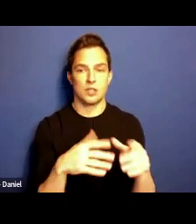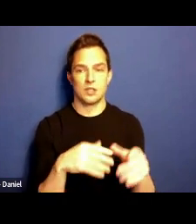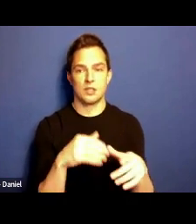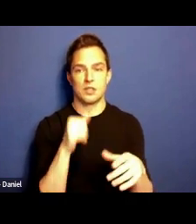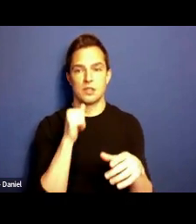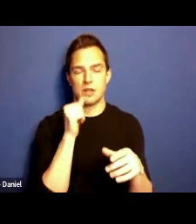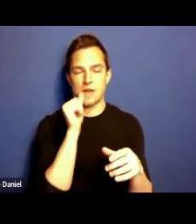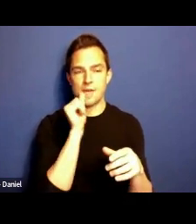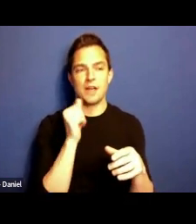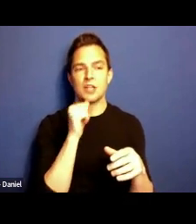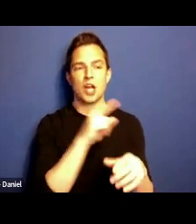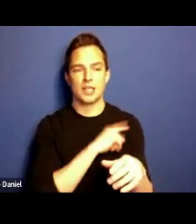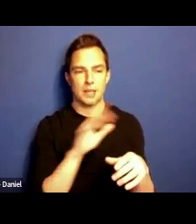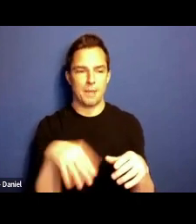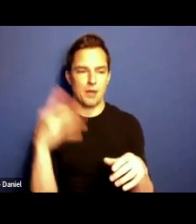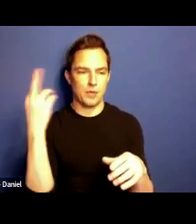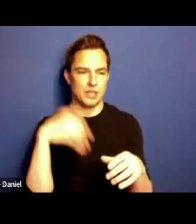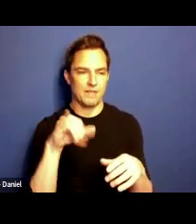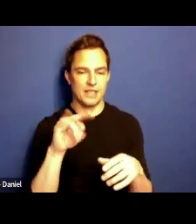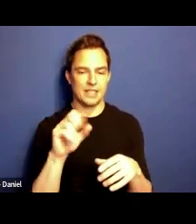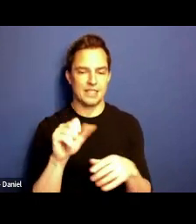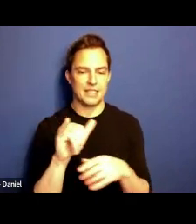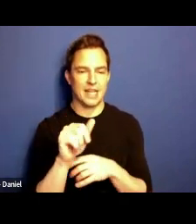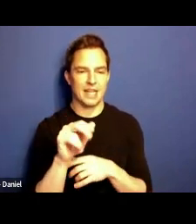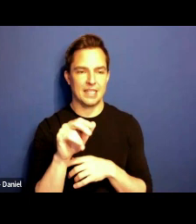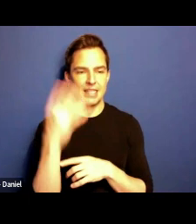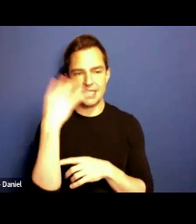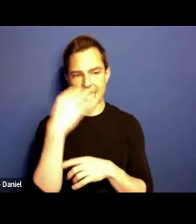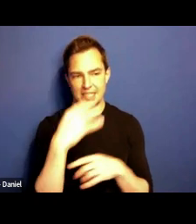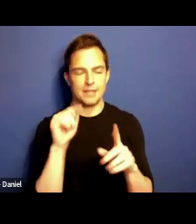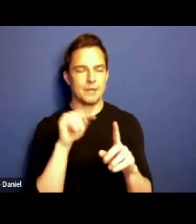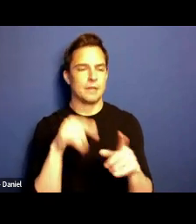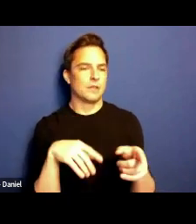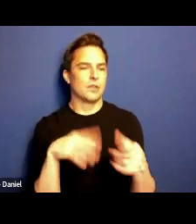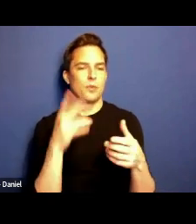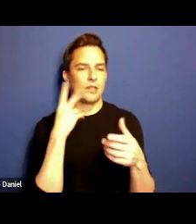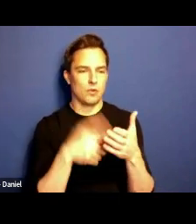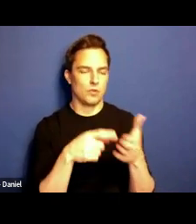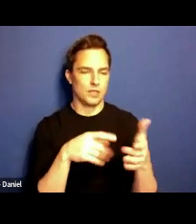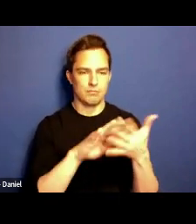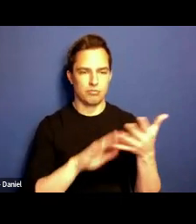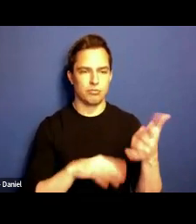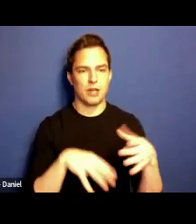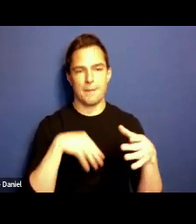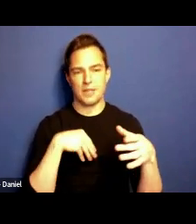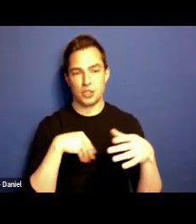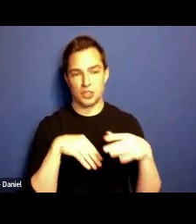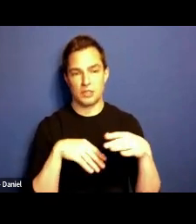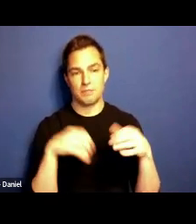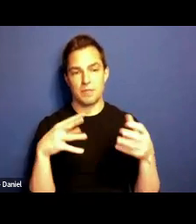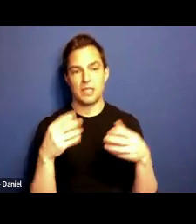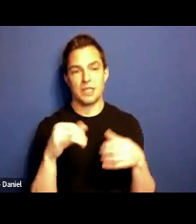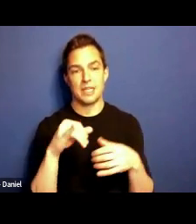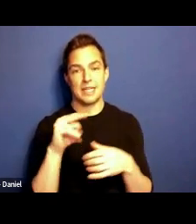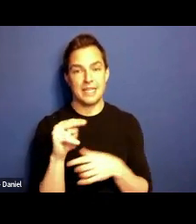of insanity, breaking out those forensic clients. But what we see for admissions, it's still a lot of involuntary holds